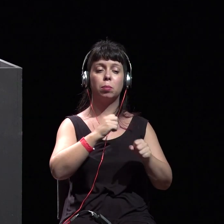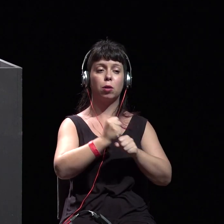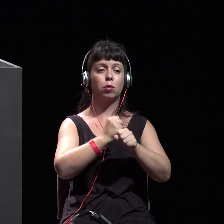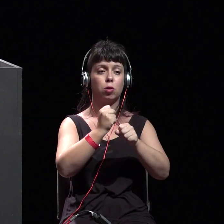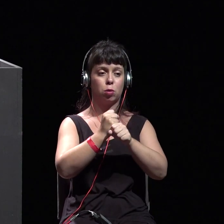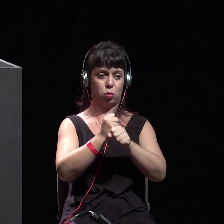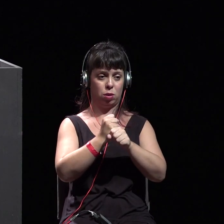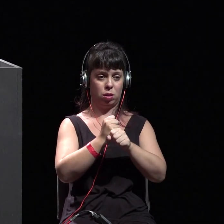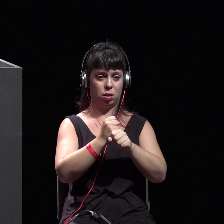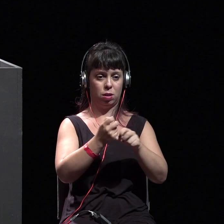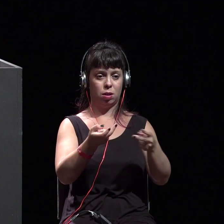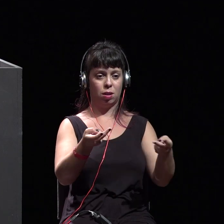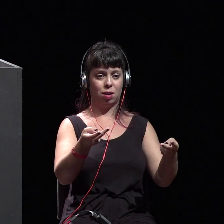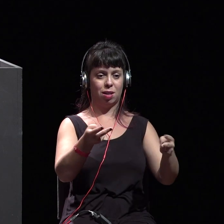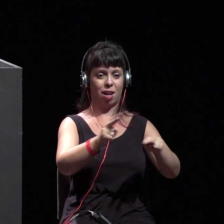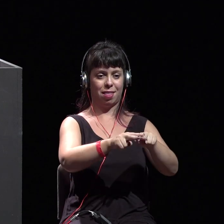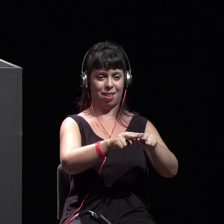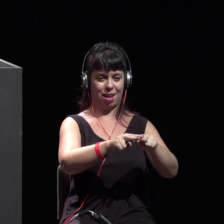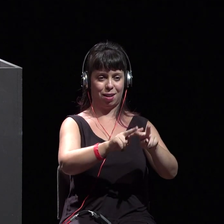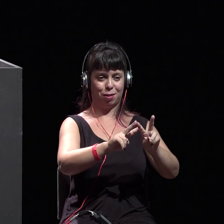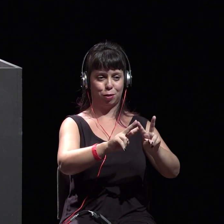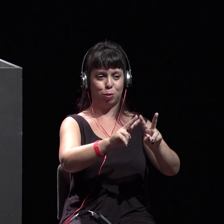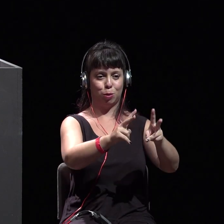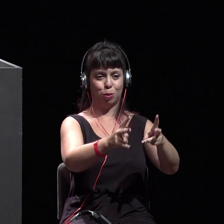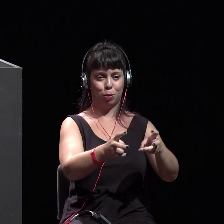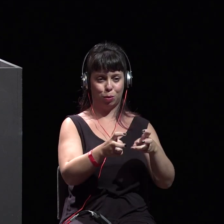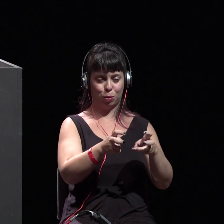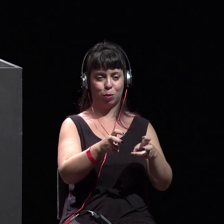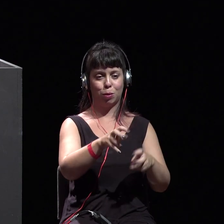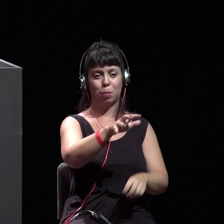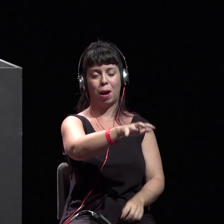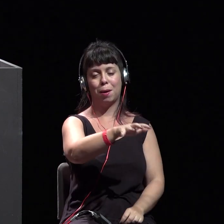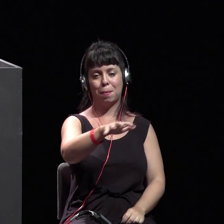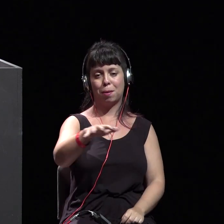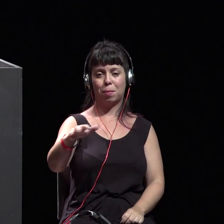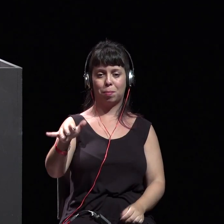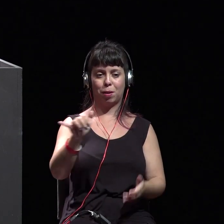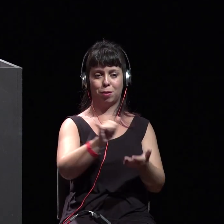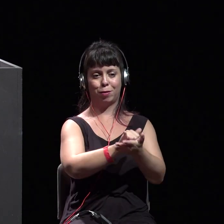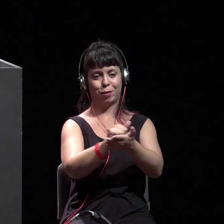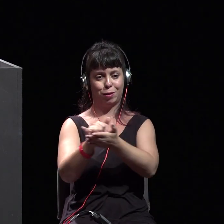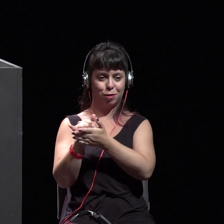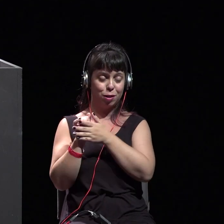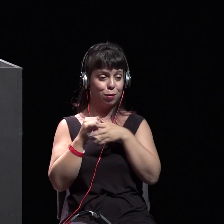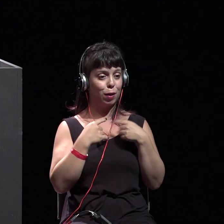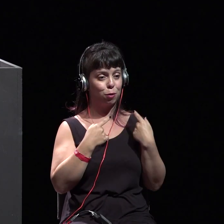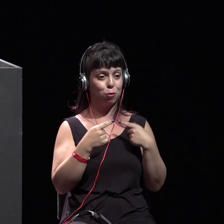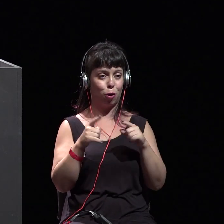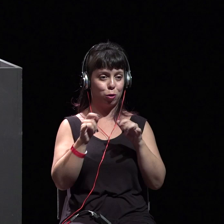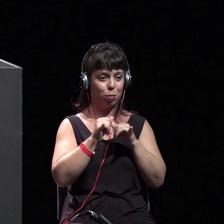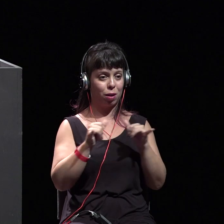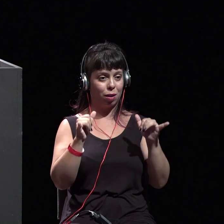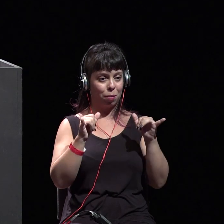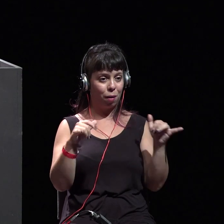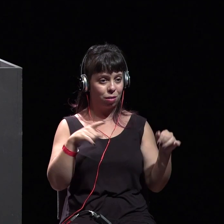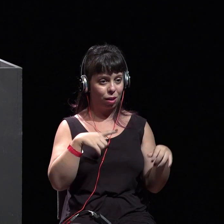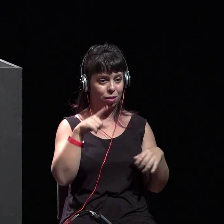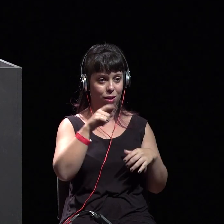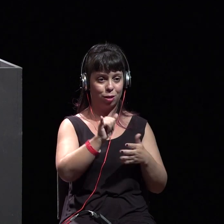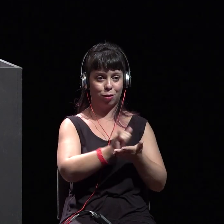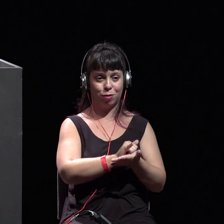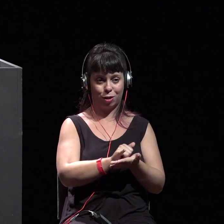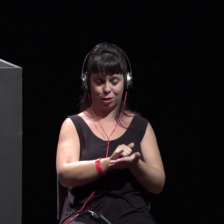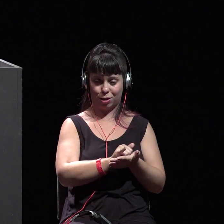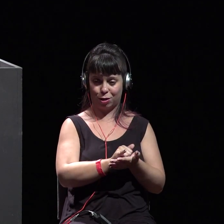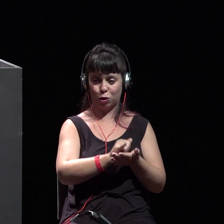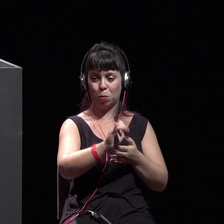of New York City. This blatantly goes against an ongoing campaign by the New York City chapter of a US national organization